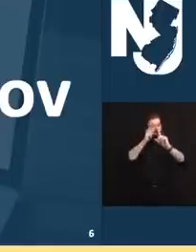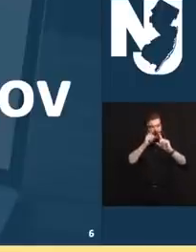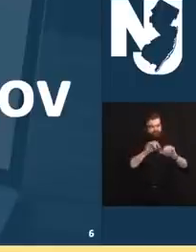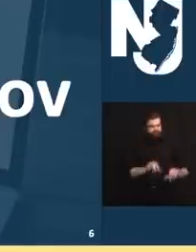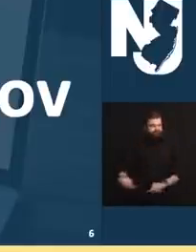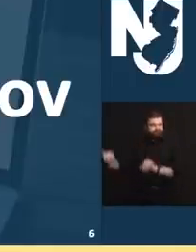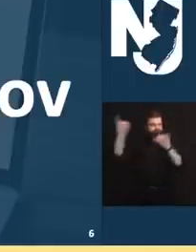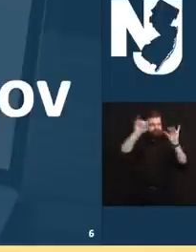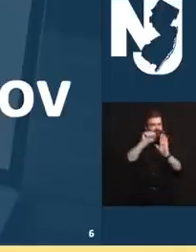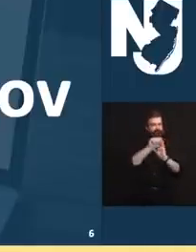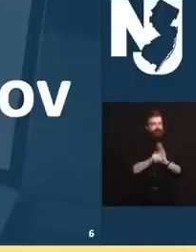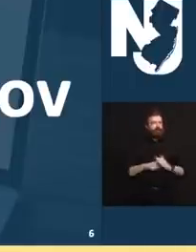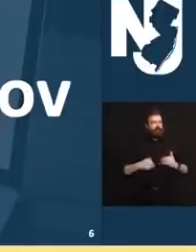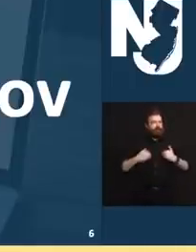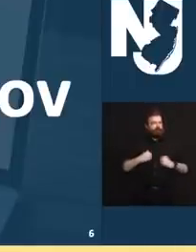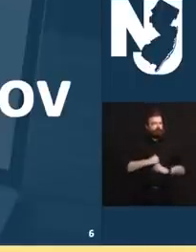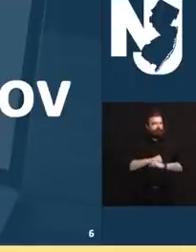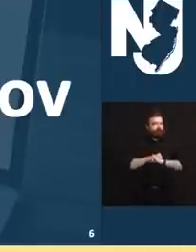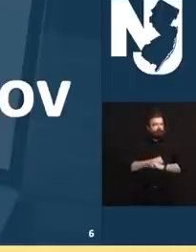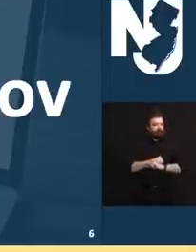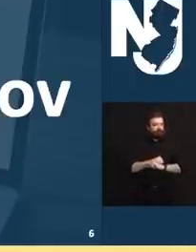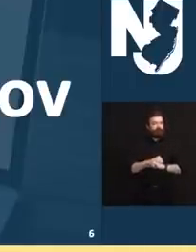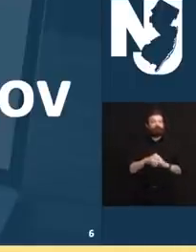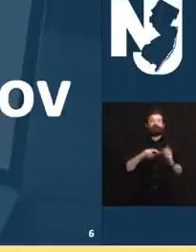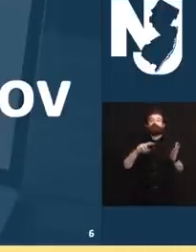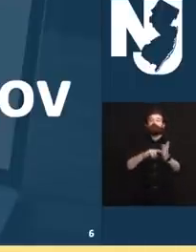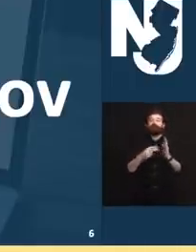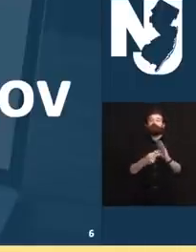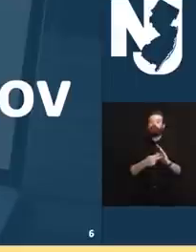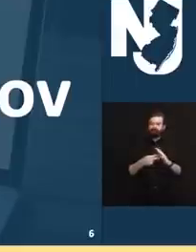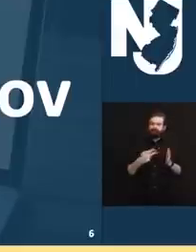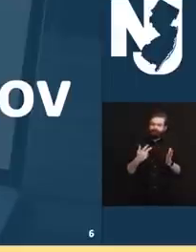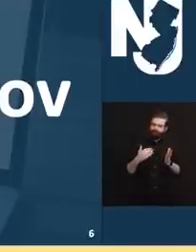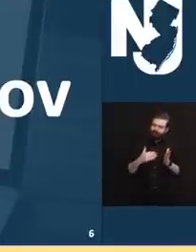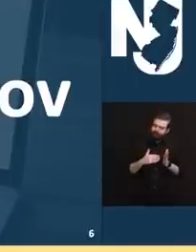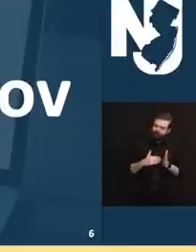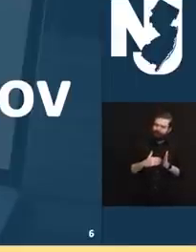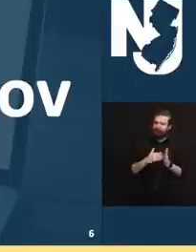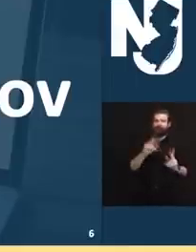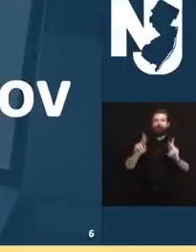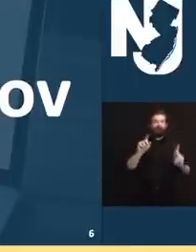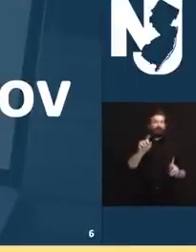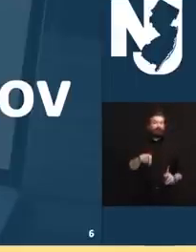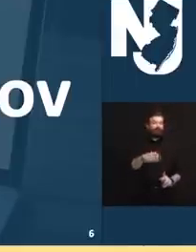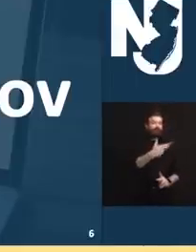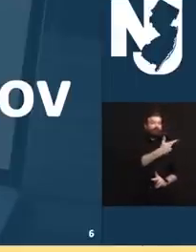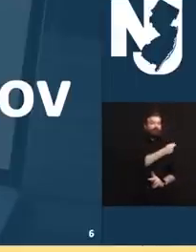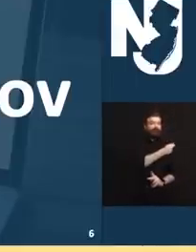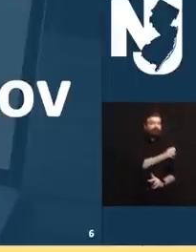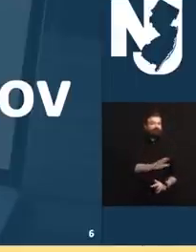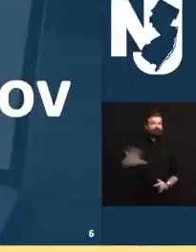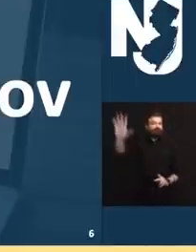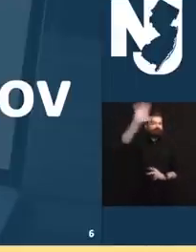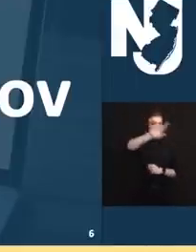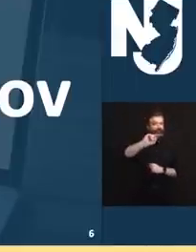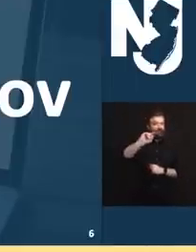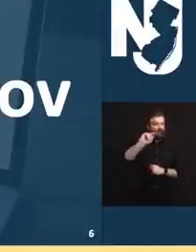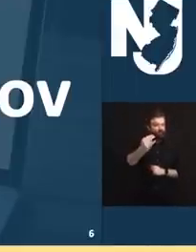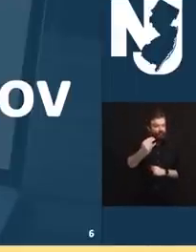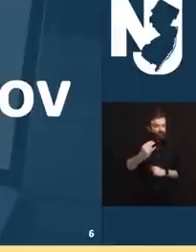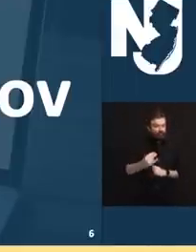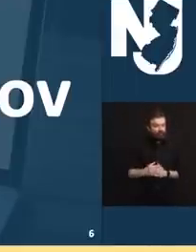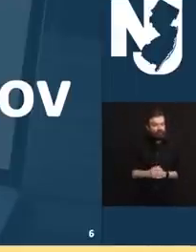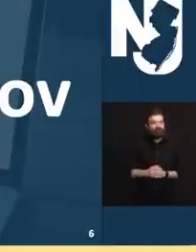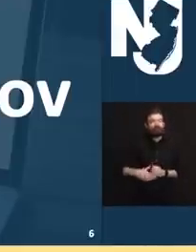and raise your sleeves. This is going to take a concerted effort, not just in building confidence in the safety and efficacy of these vaccines,